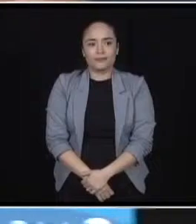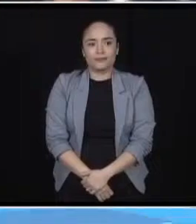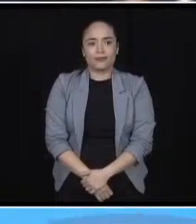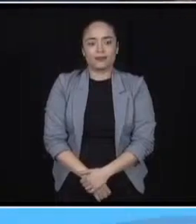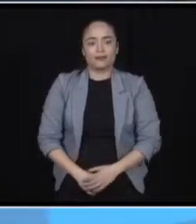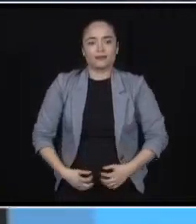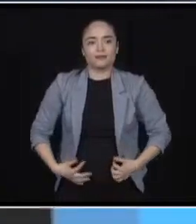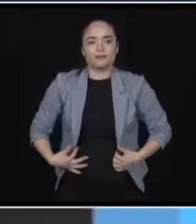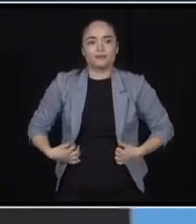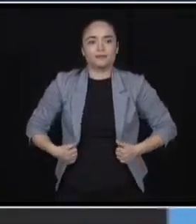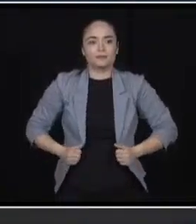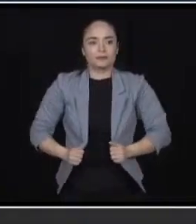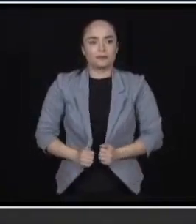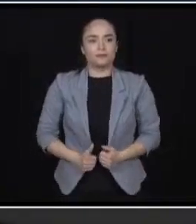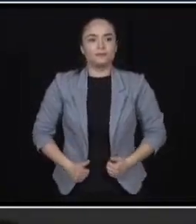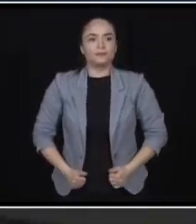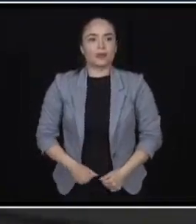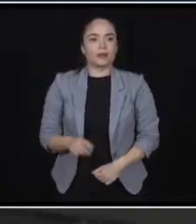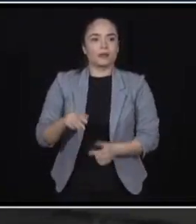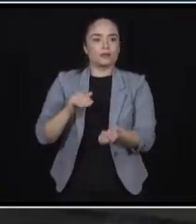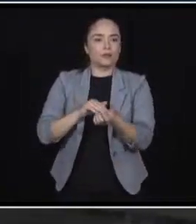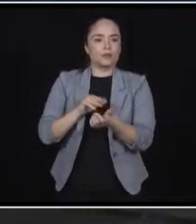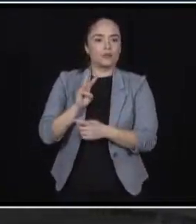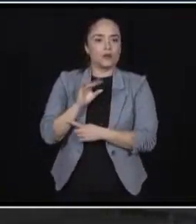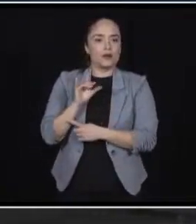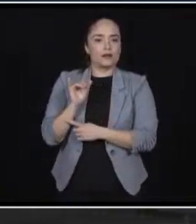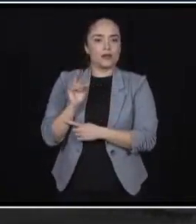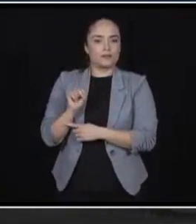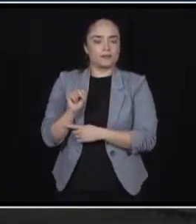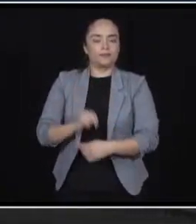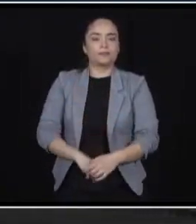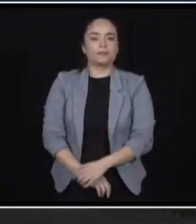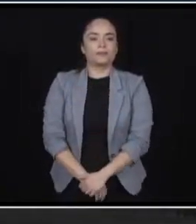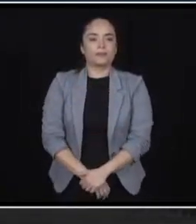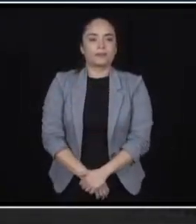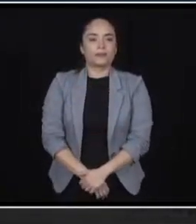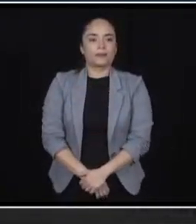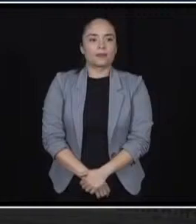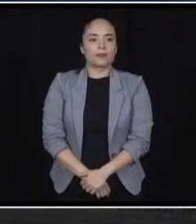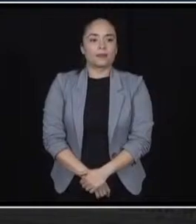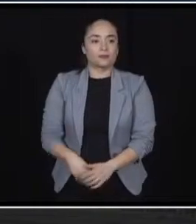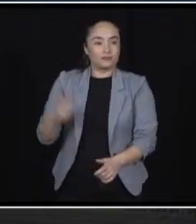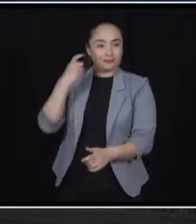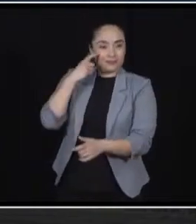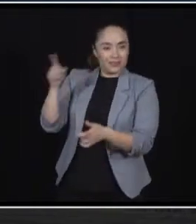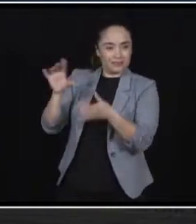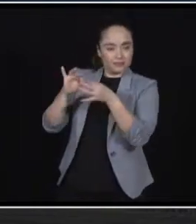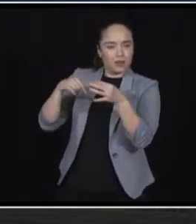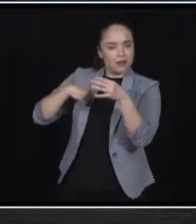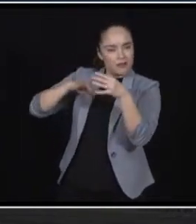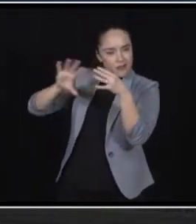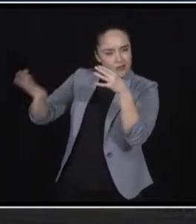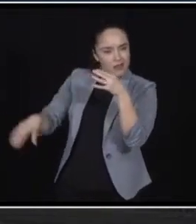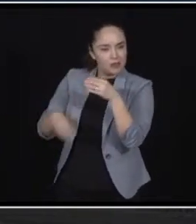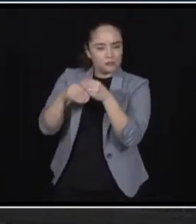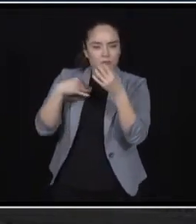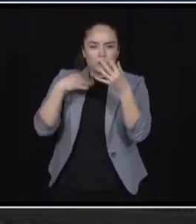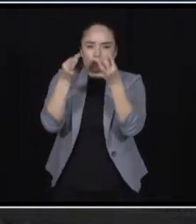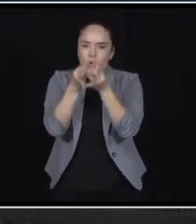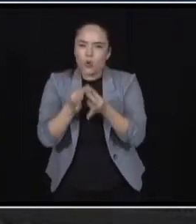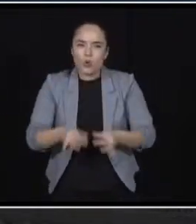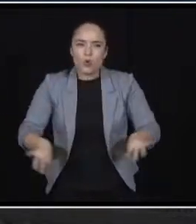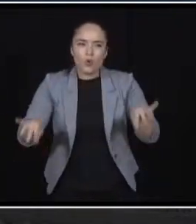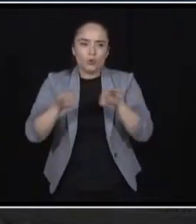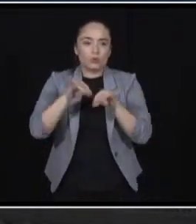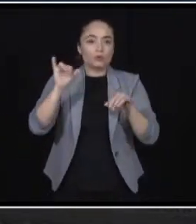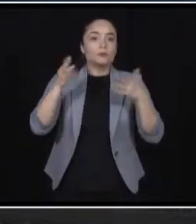And further to Minister Lecce's comment, one of the things that's critical at this time, as Minister Elliott had alluded to, is that